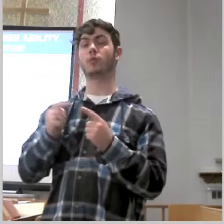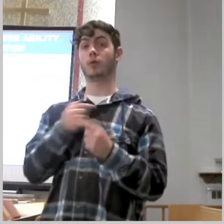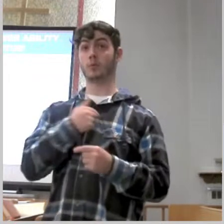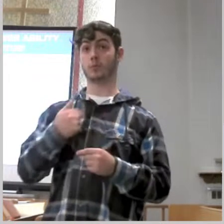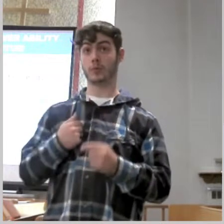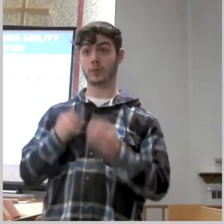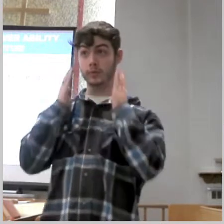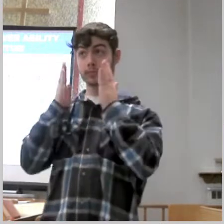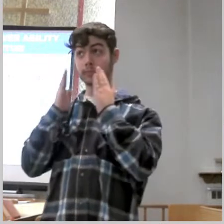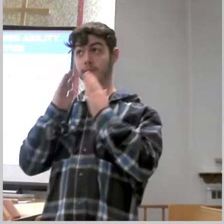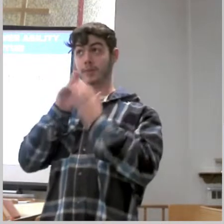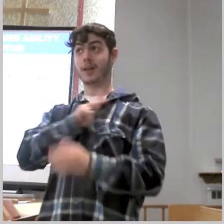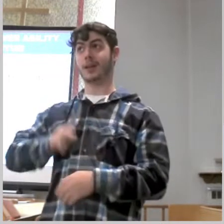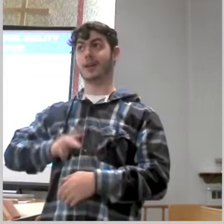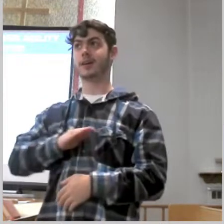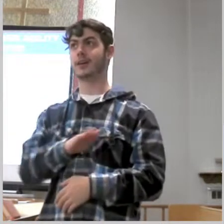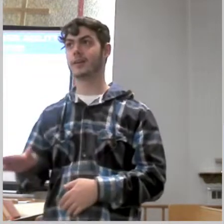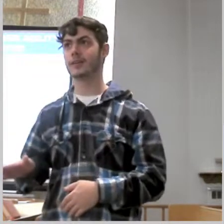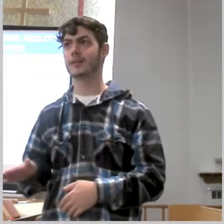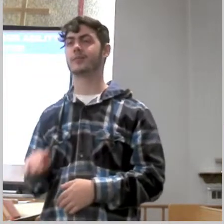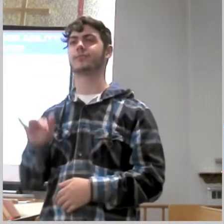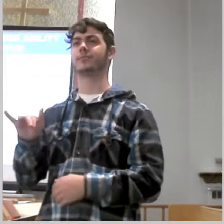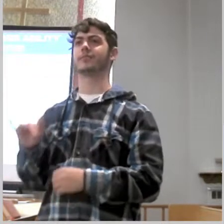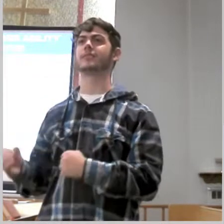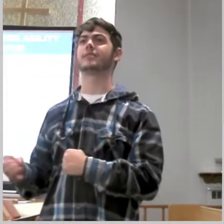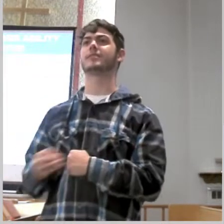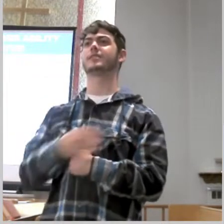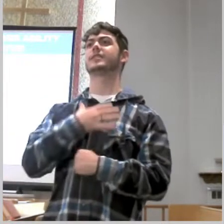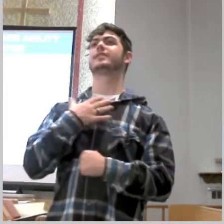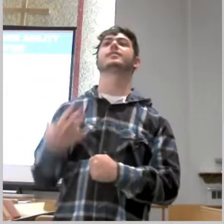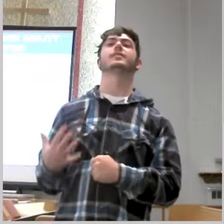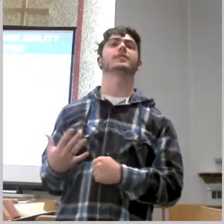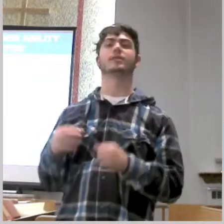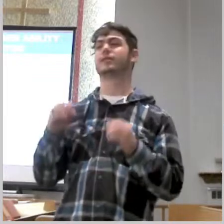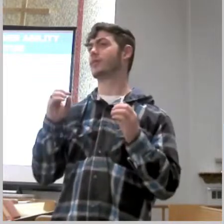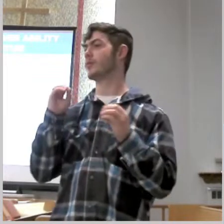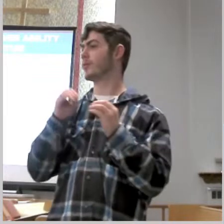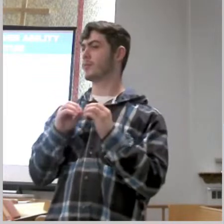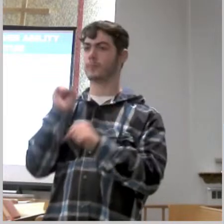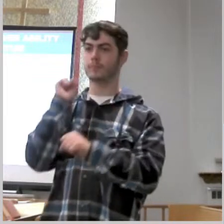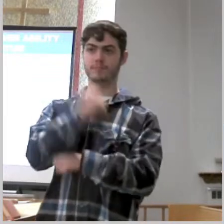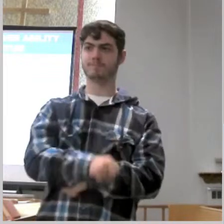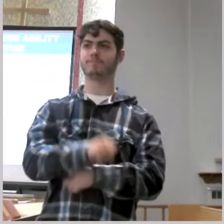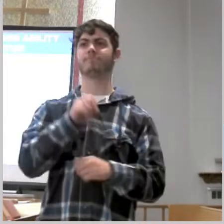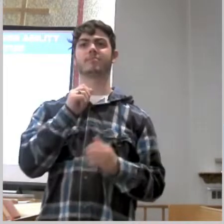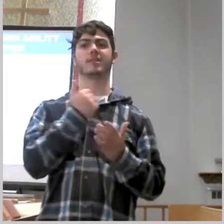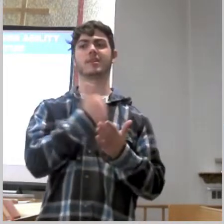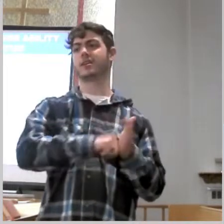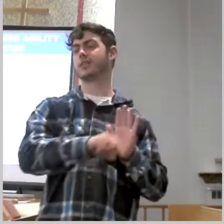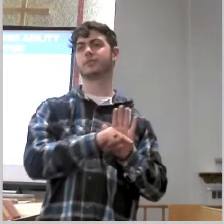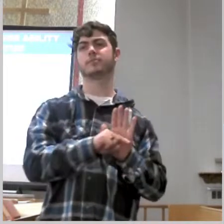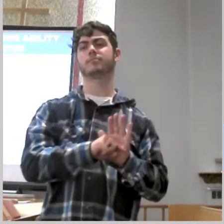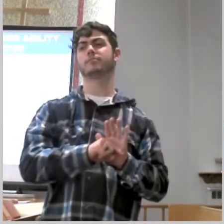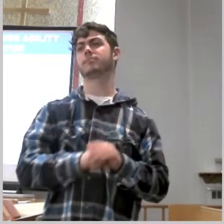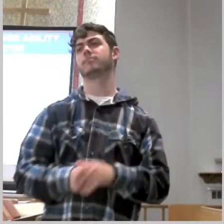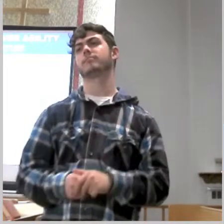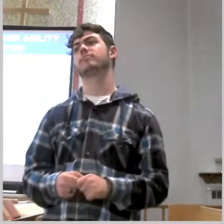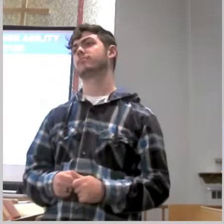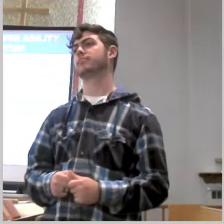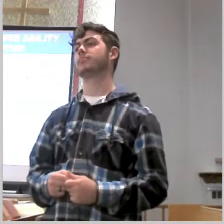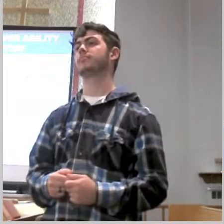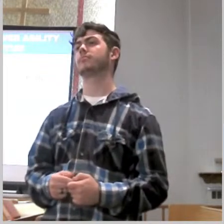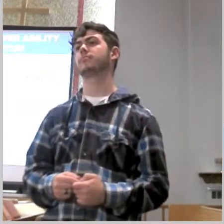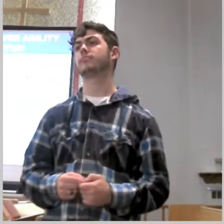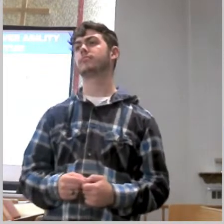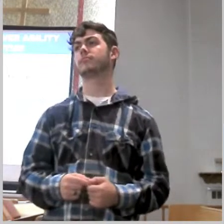it's a very powerful motive that overcomes any kind of negativity. It's a privilege that we can build together